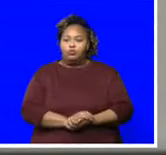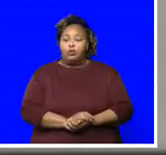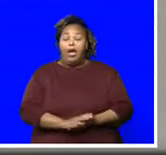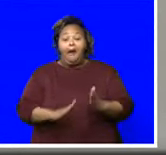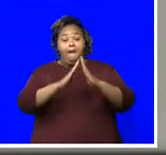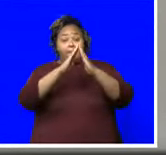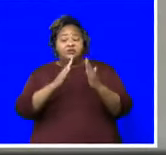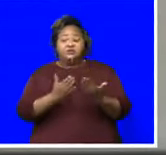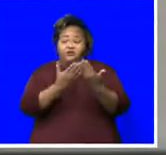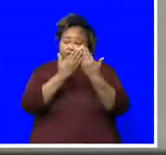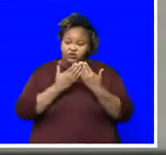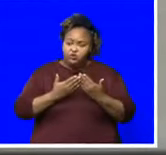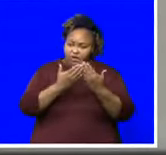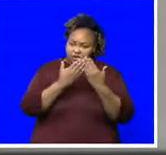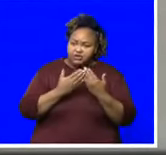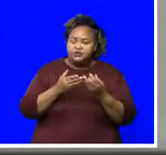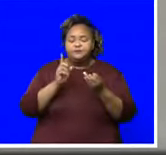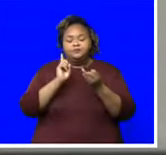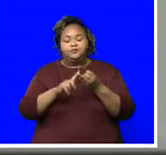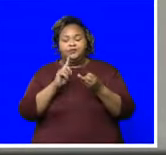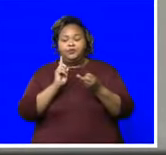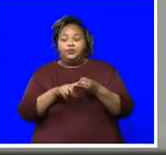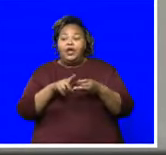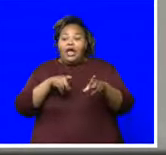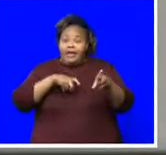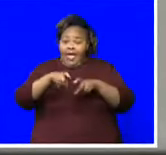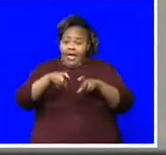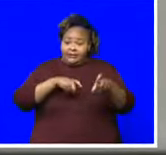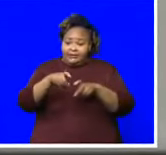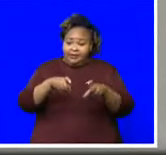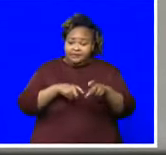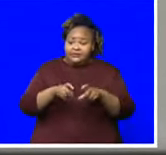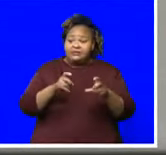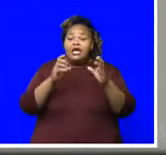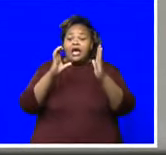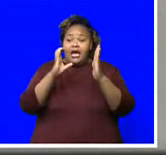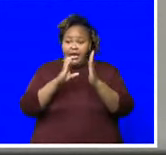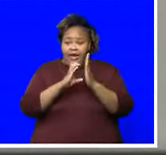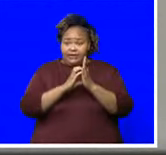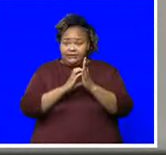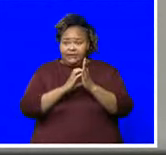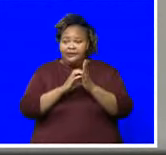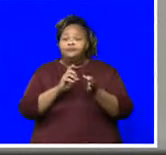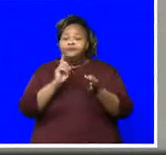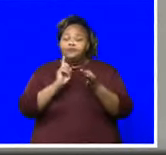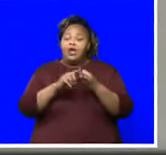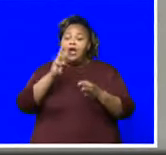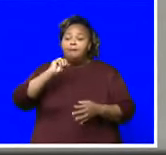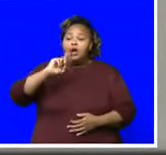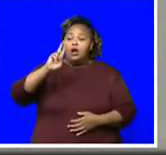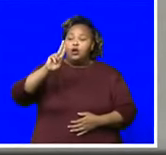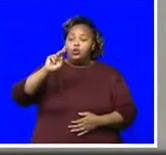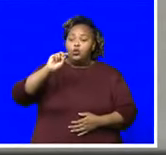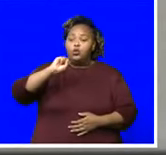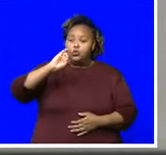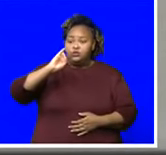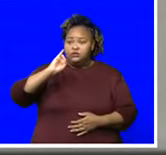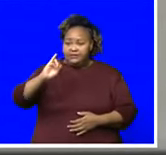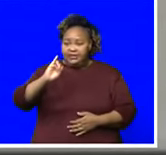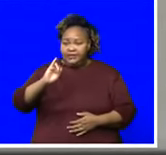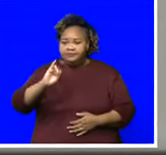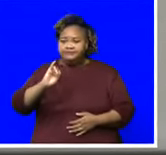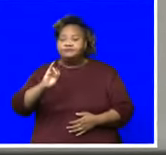Training, Examination Council of Eswatini, Ekeswa, Umalusi Quality Assurance Council, and the Department